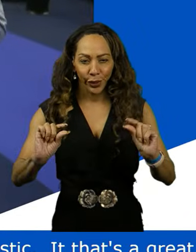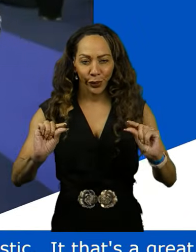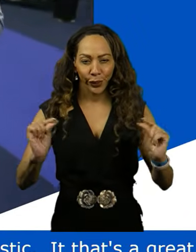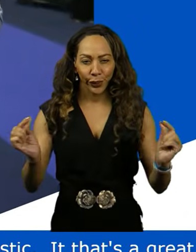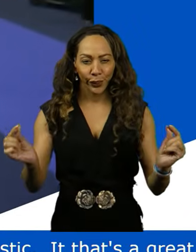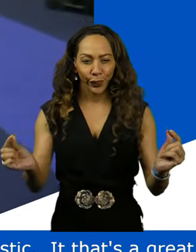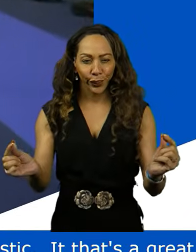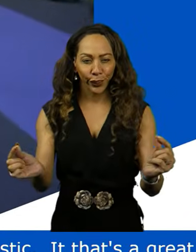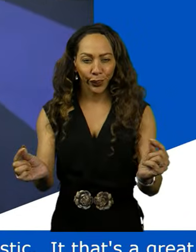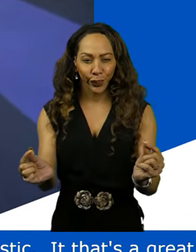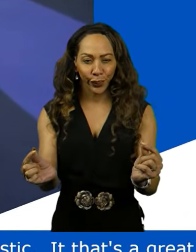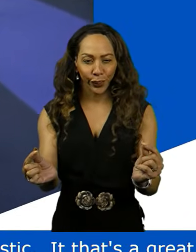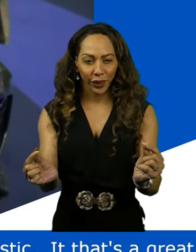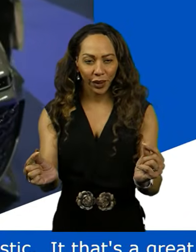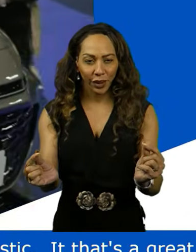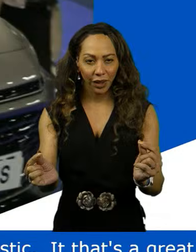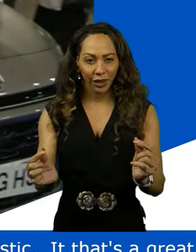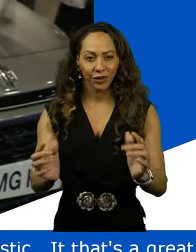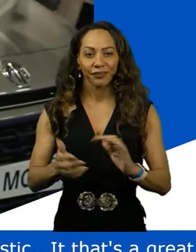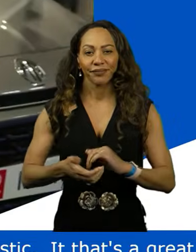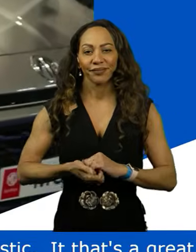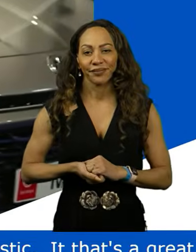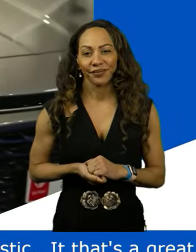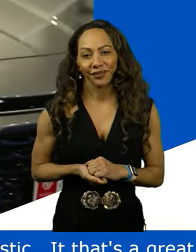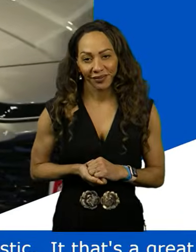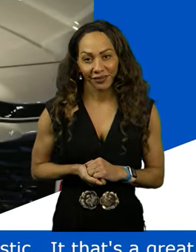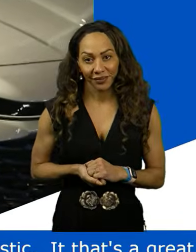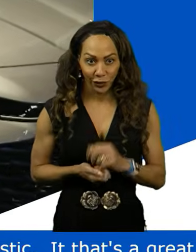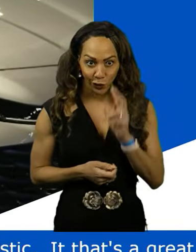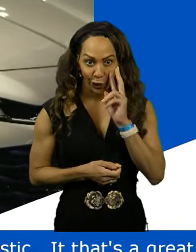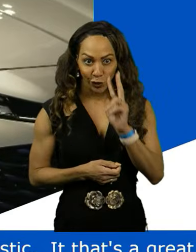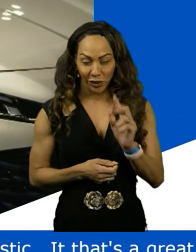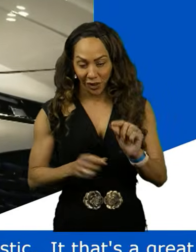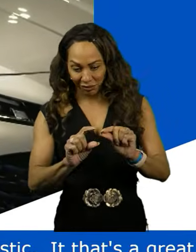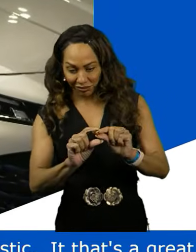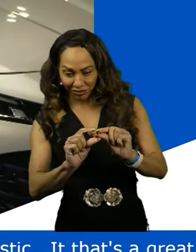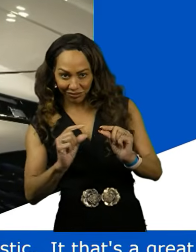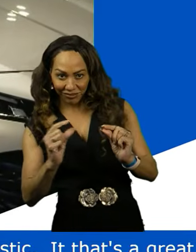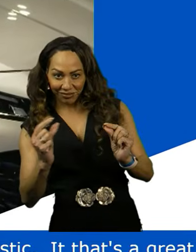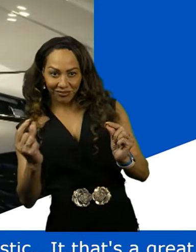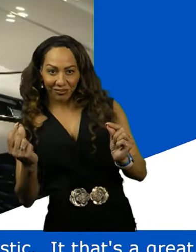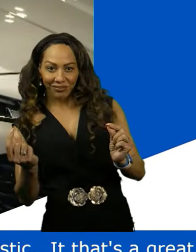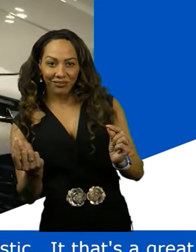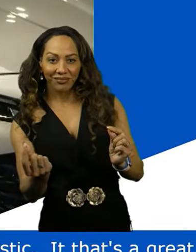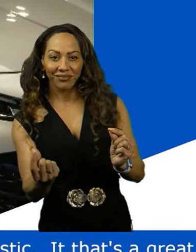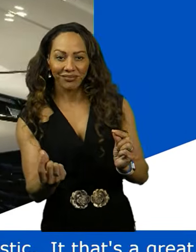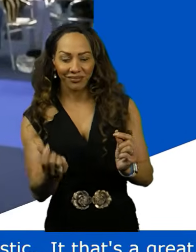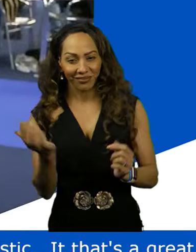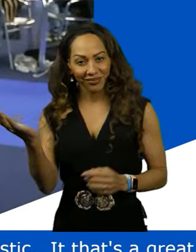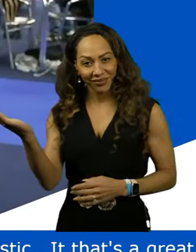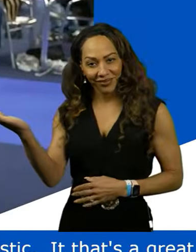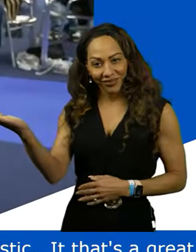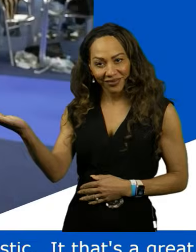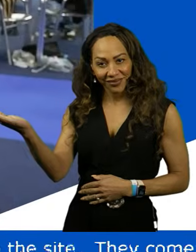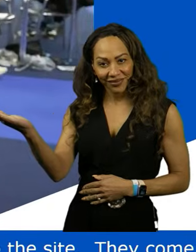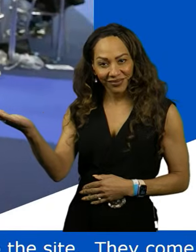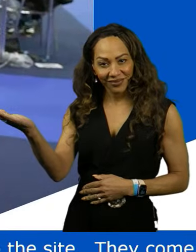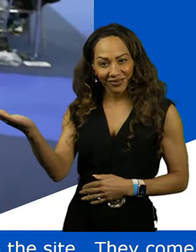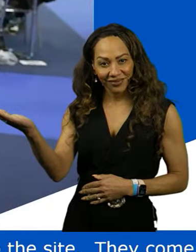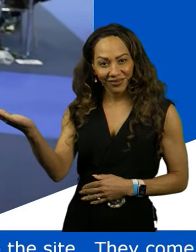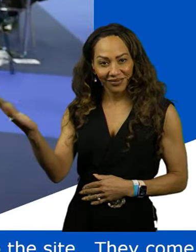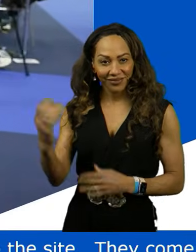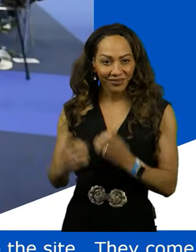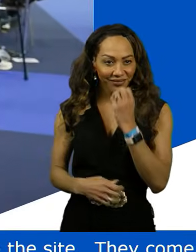headlights that wrap into the side. They come around all the way here and it picks up this clean line and these